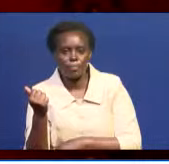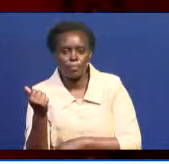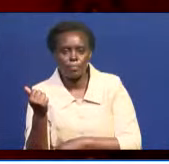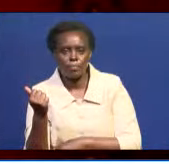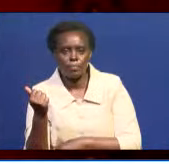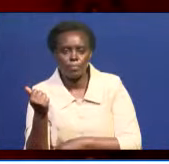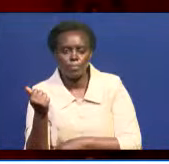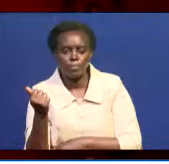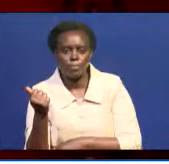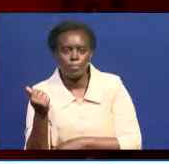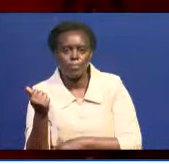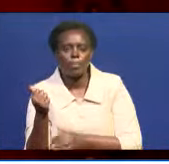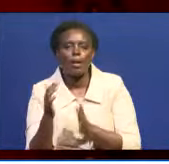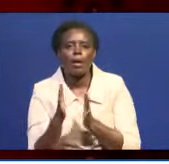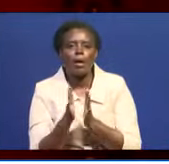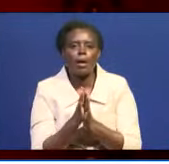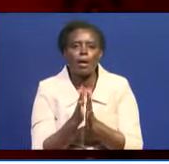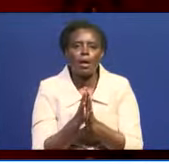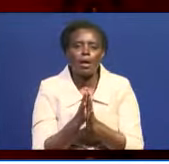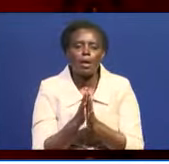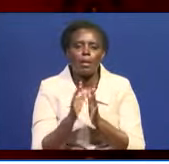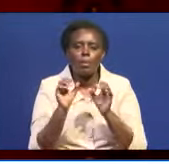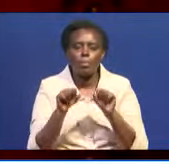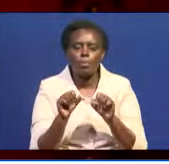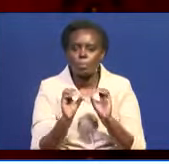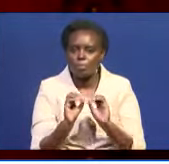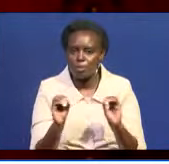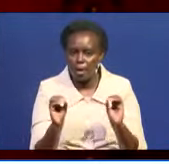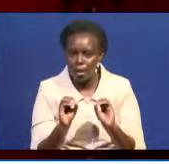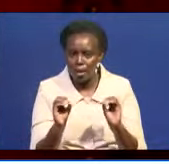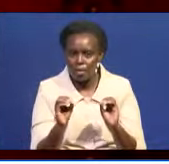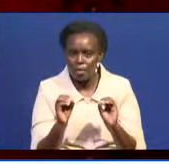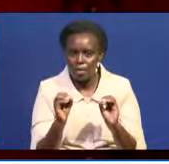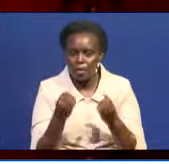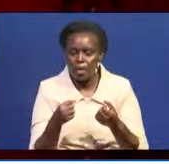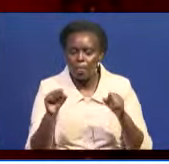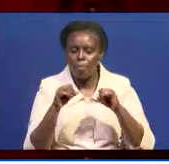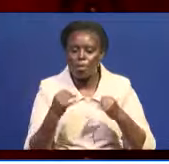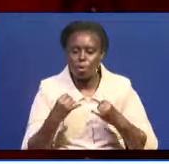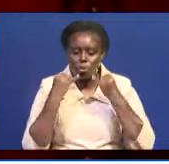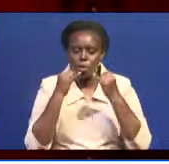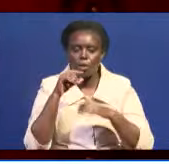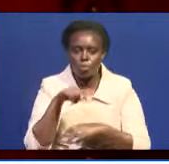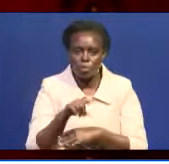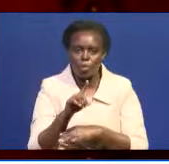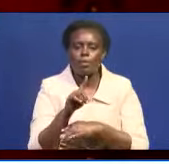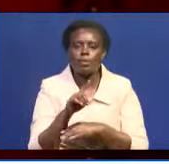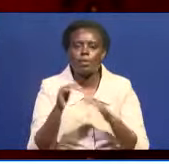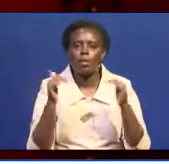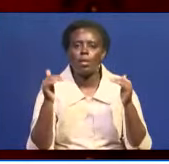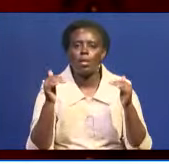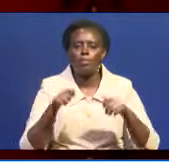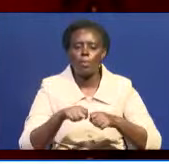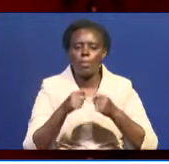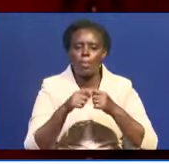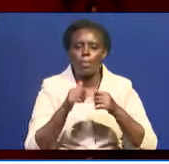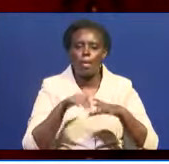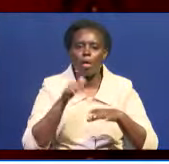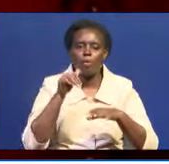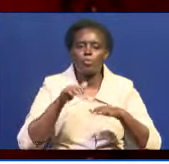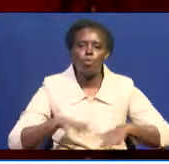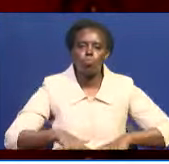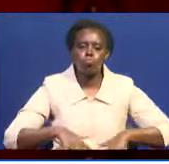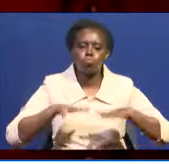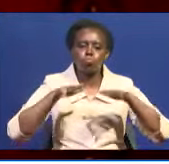we are in, and it is not possible to pronounce ourselves on the level of damage caused by the